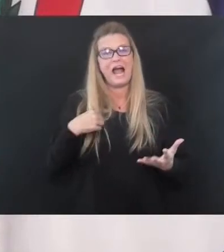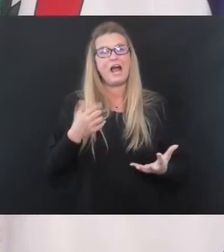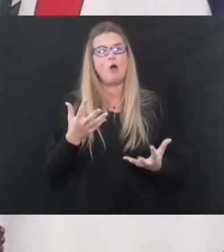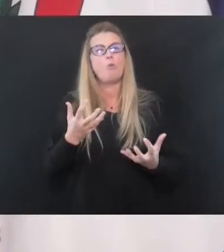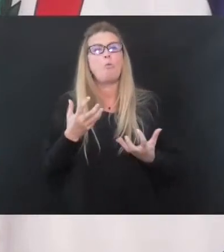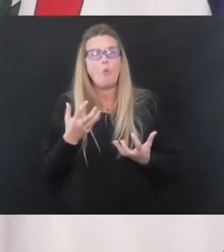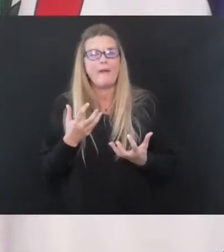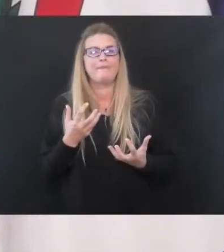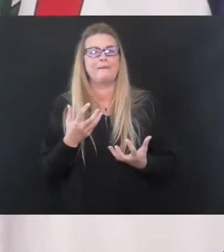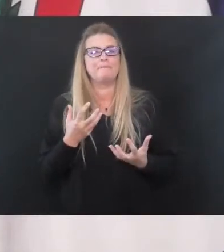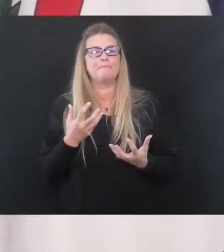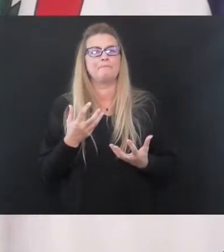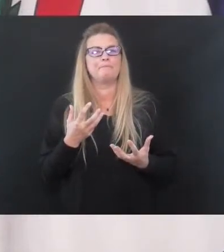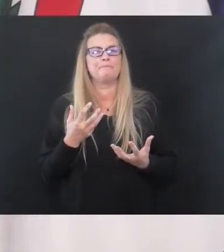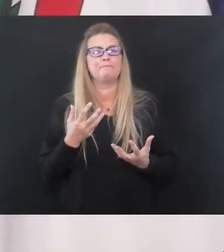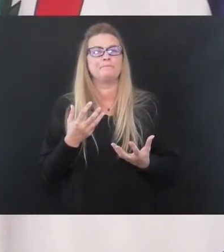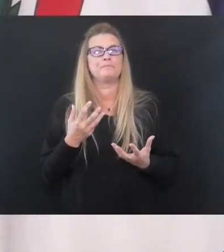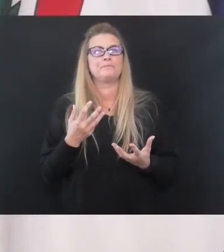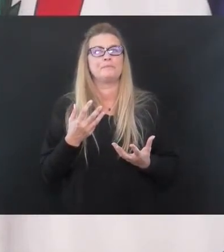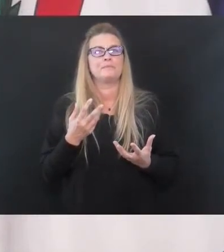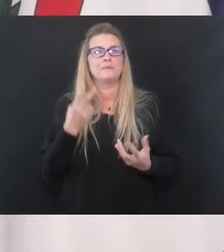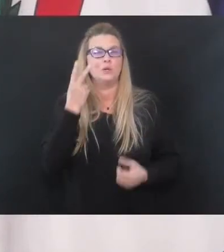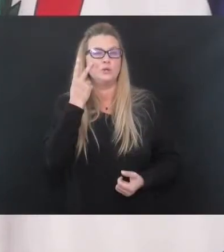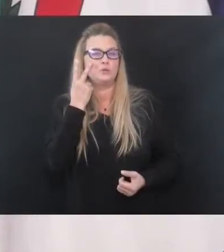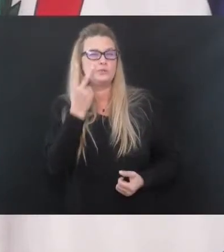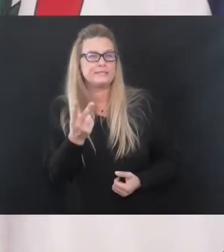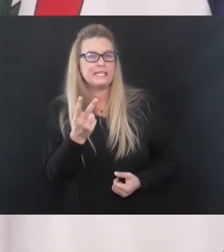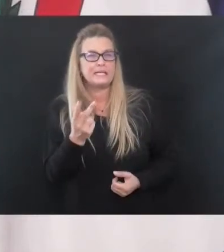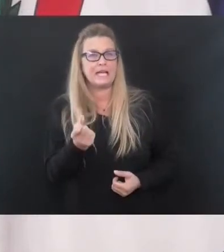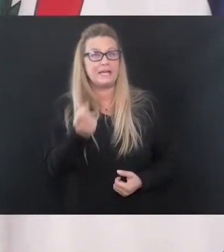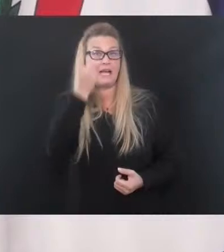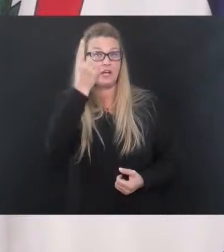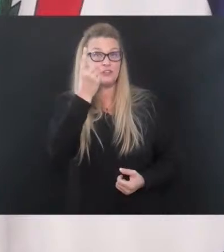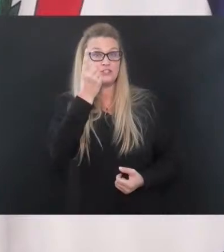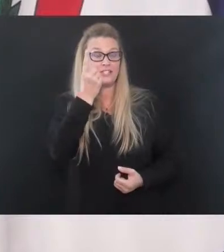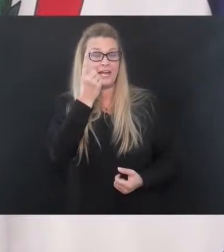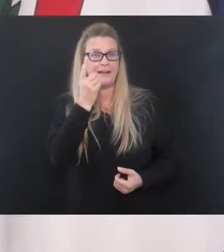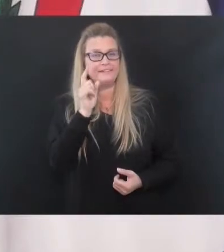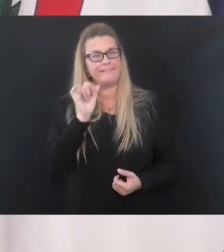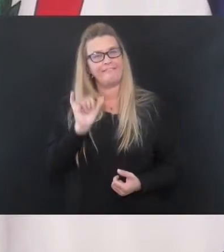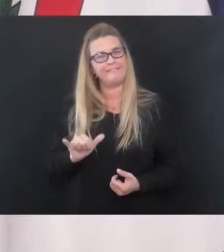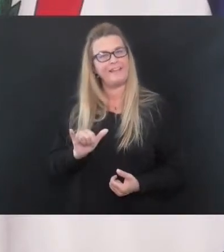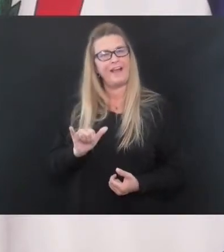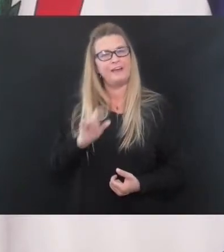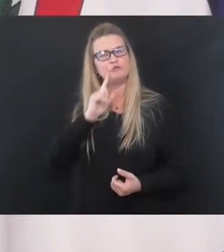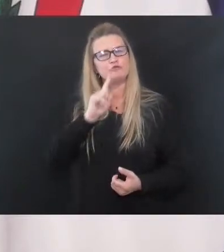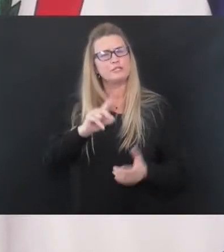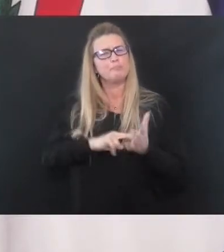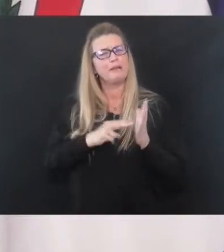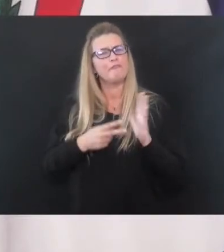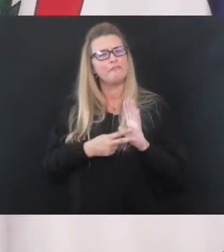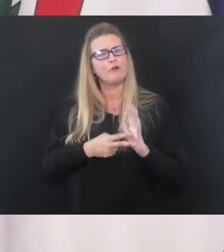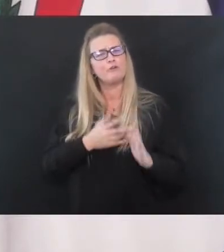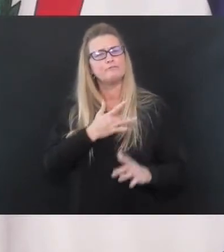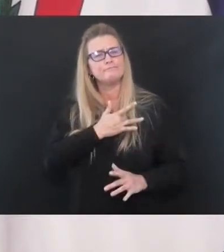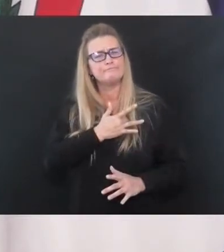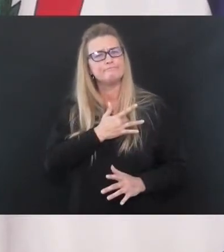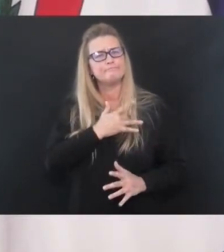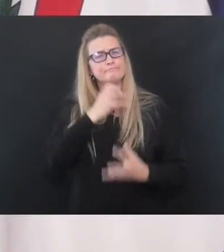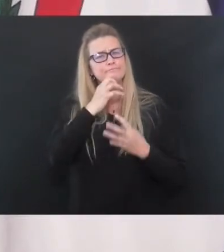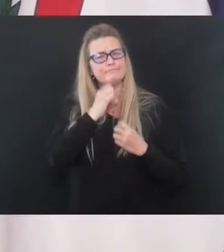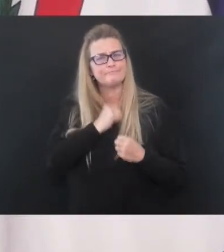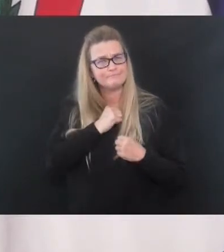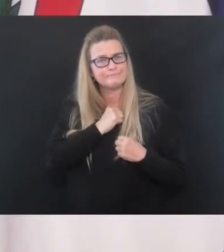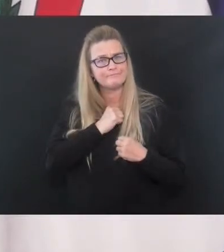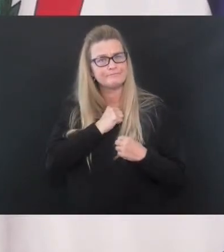to really see and understand that they've done something that's really meaningful. It is not just, you